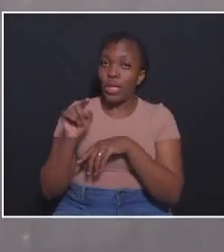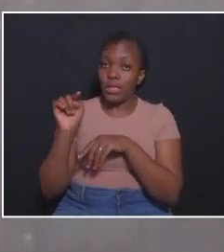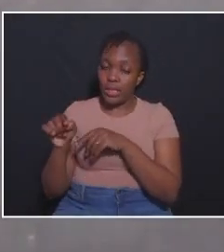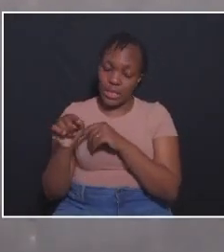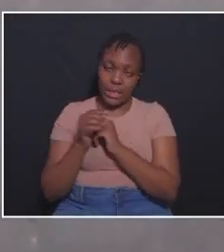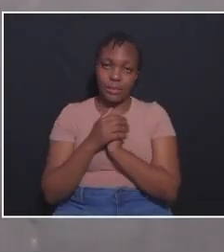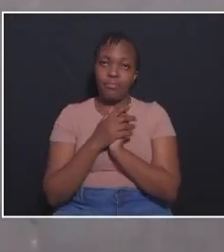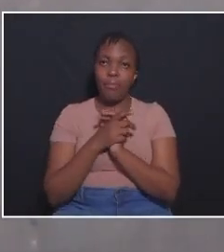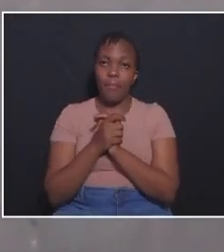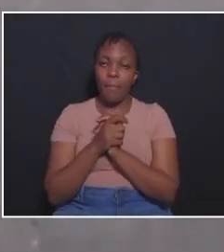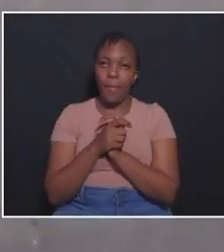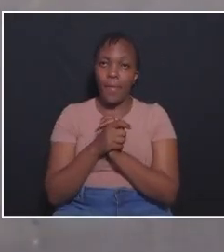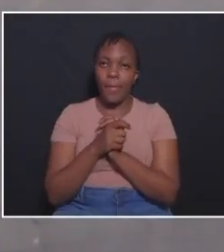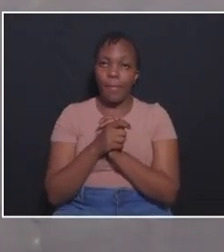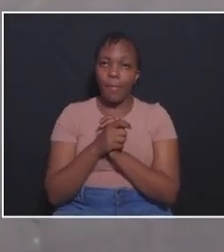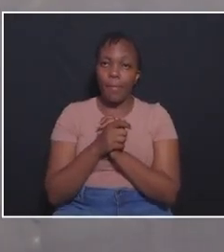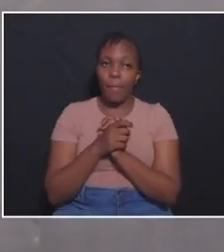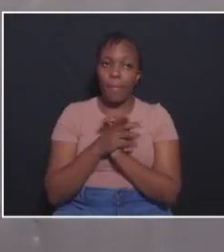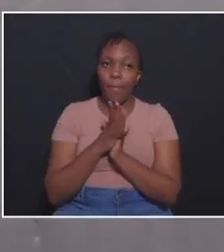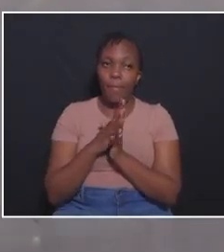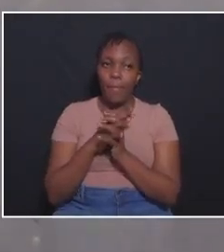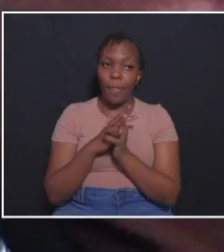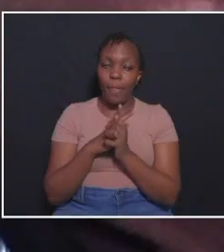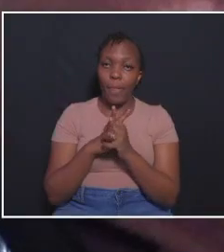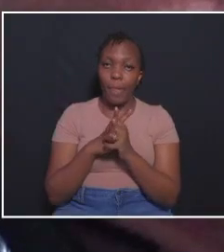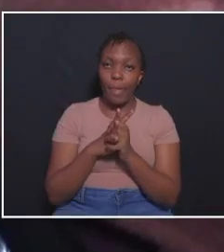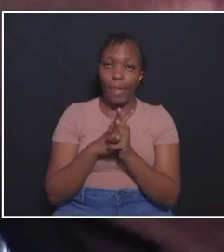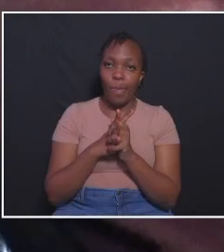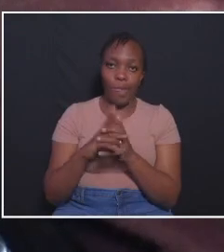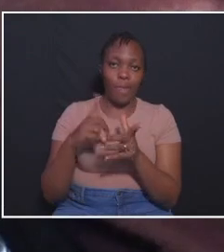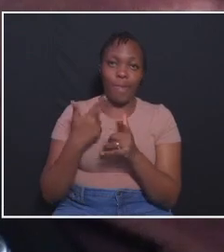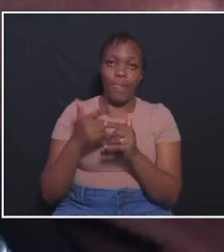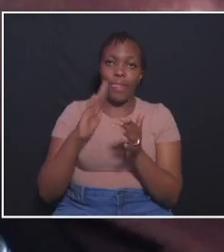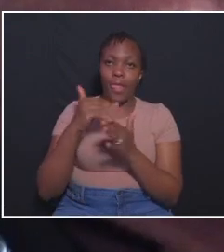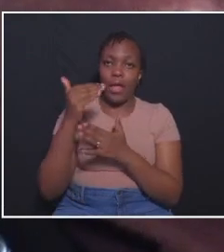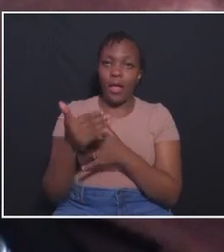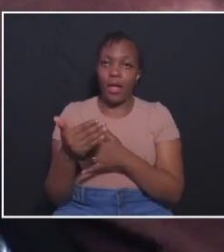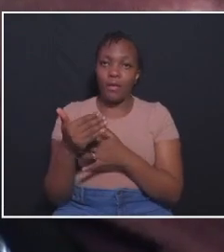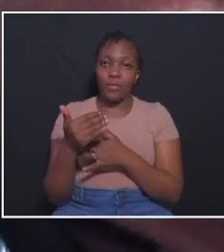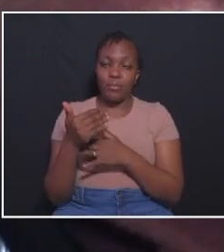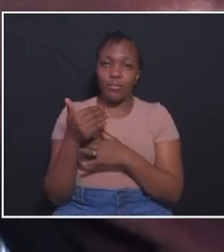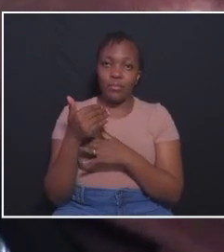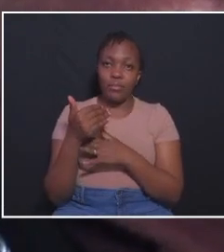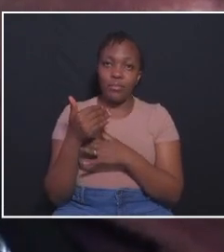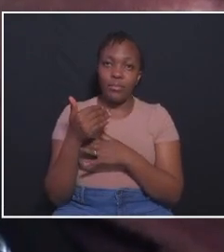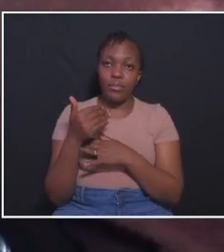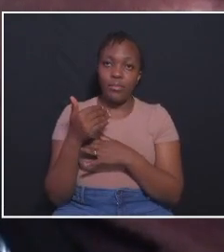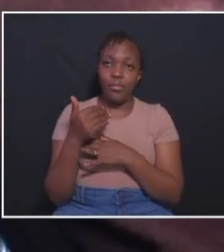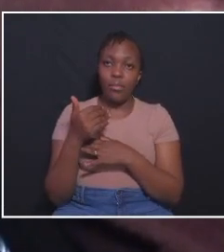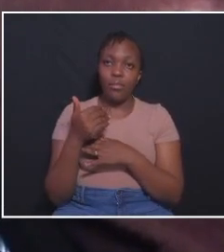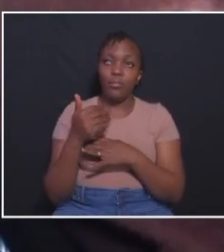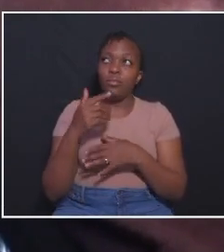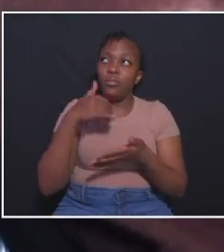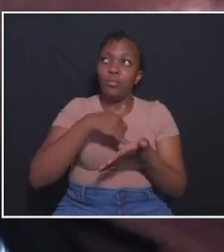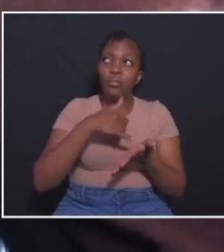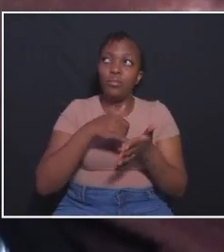Adobe Premiere or Premiere Pro or DaVinci, and then you import it and ingest it into your Adobe suite